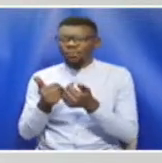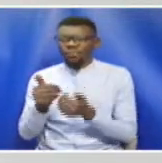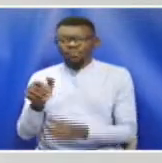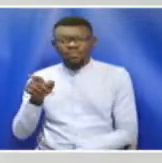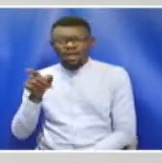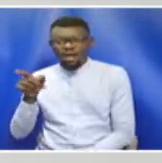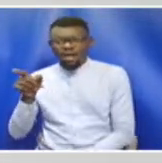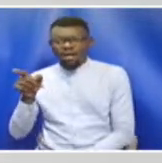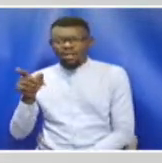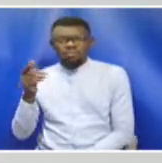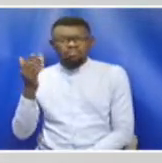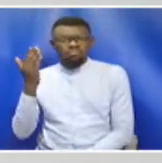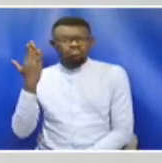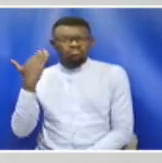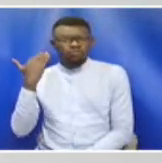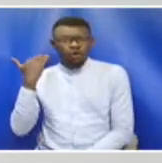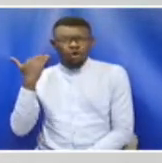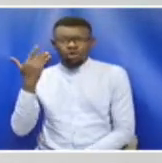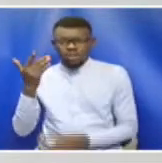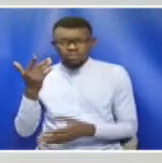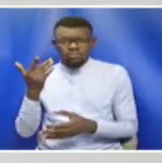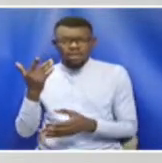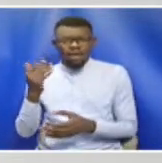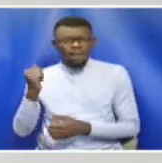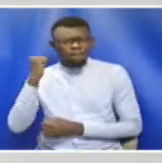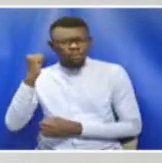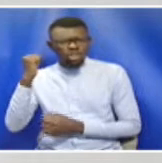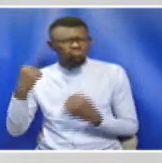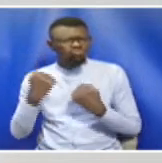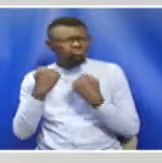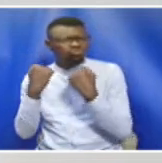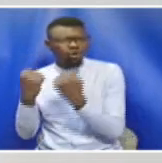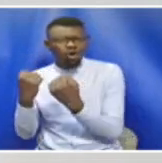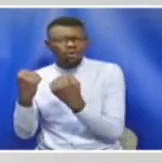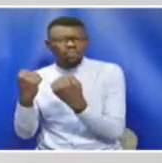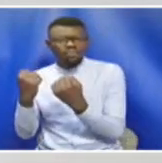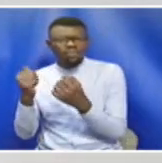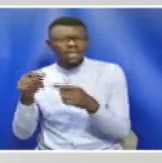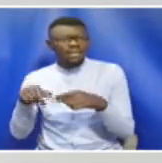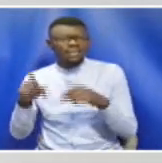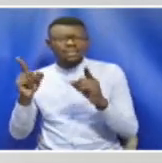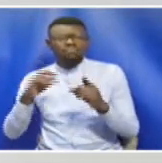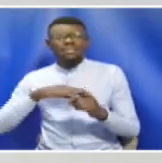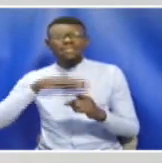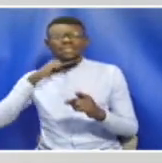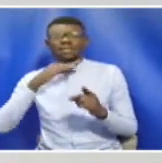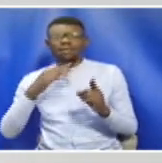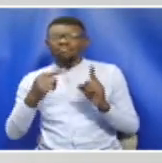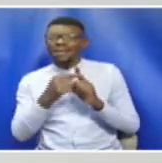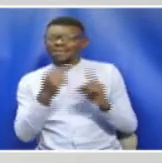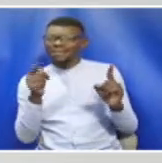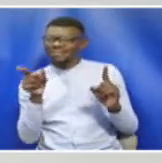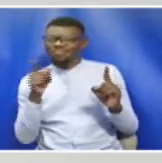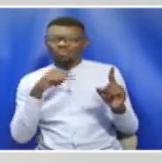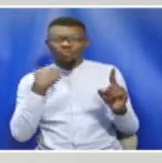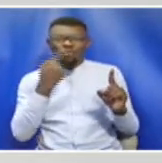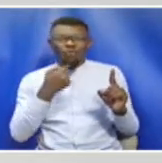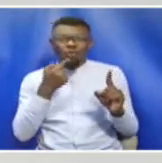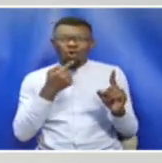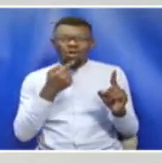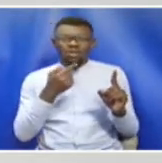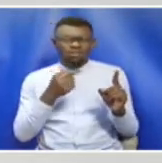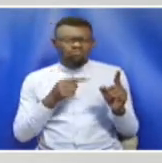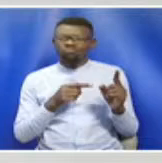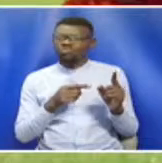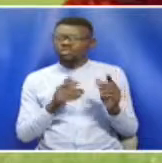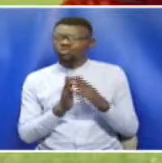close to the scorching political sun? Was he forced into a grave early? And will the truth